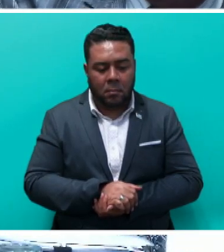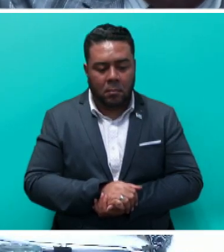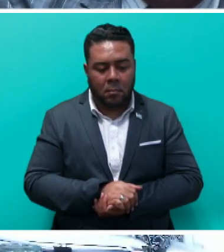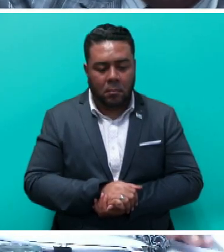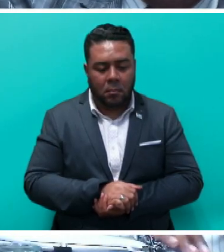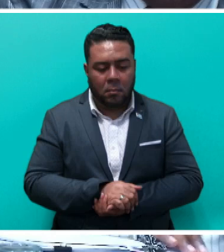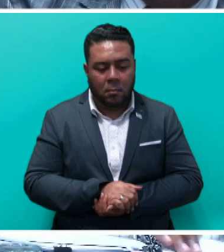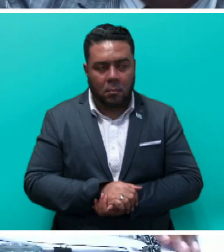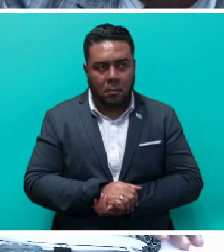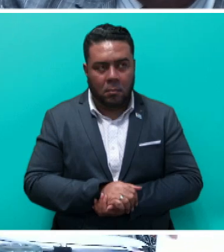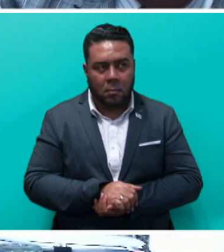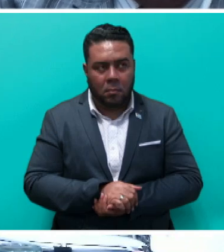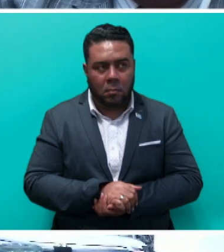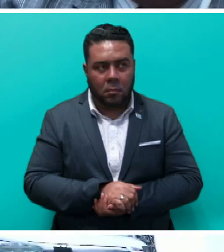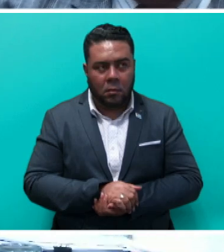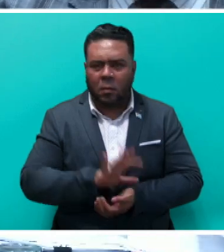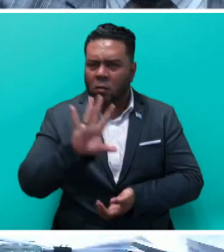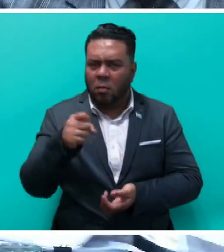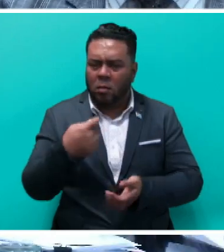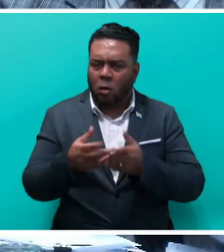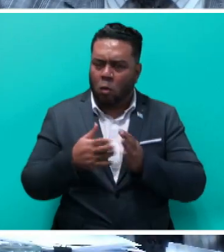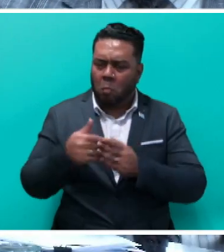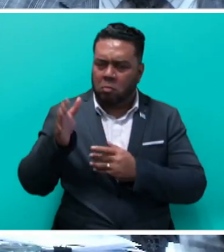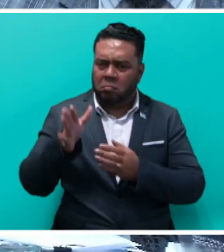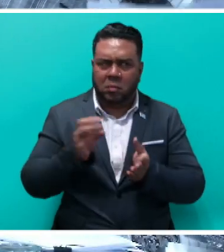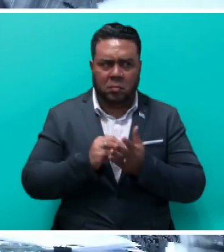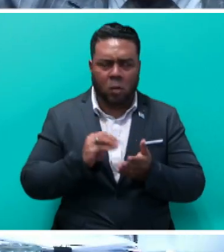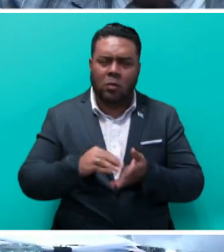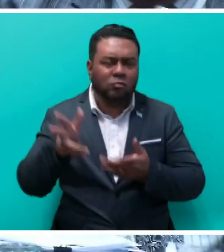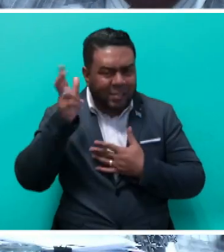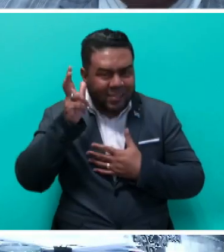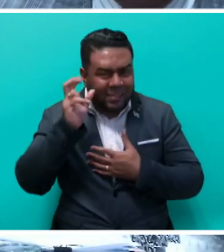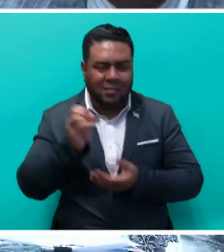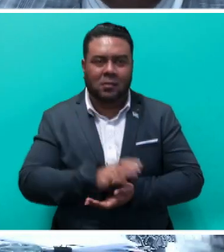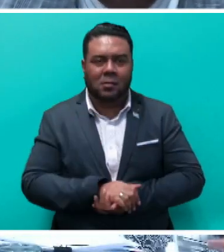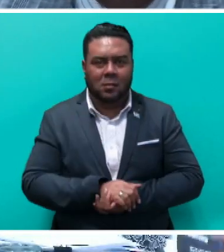stupidity is coming from you like nobody's business, Why don't you listen?